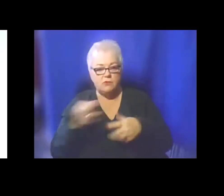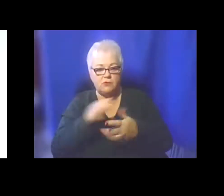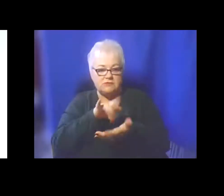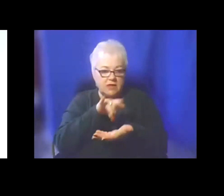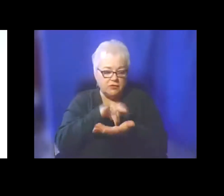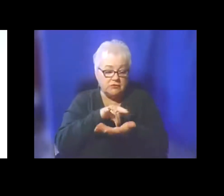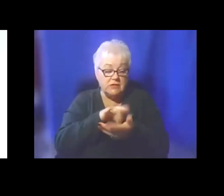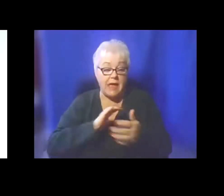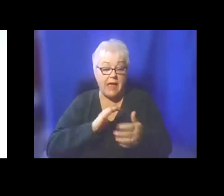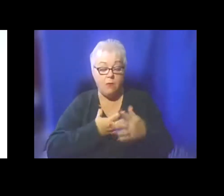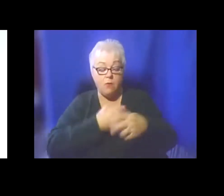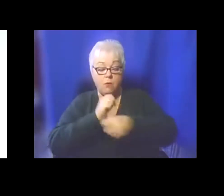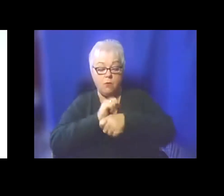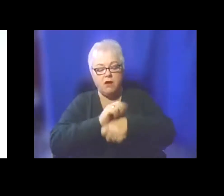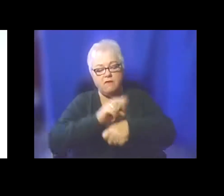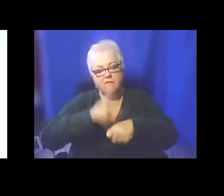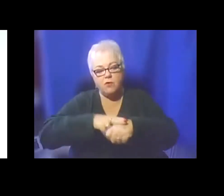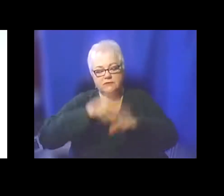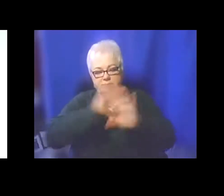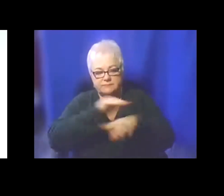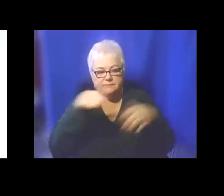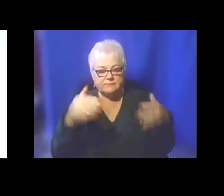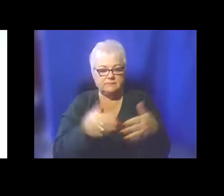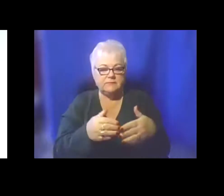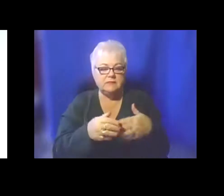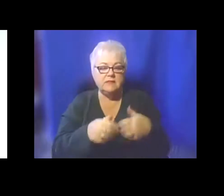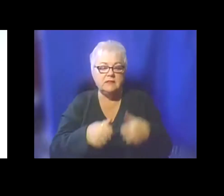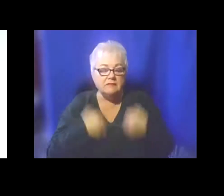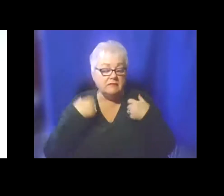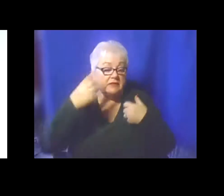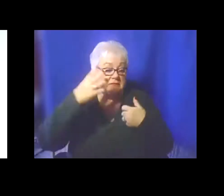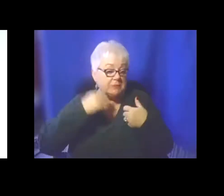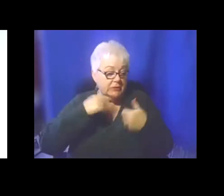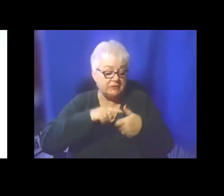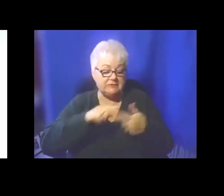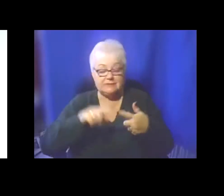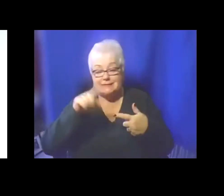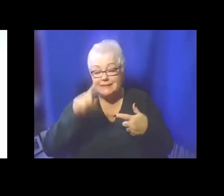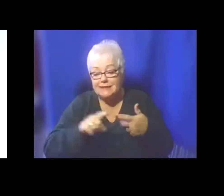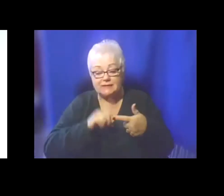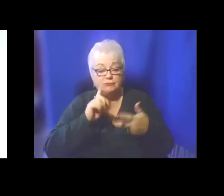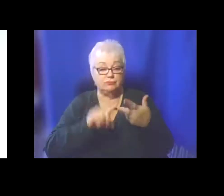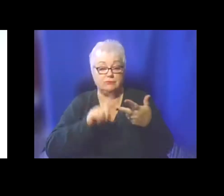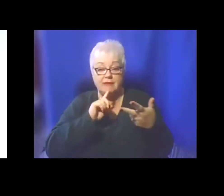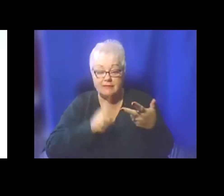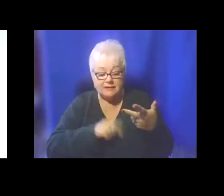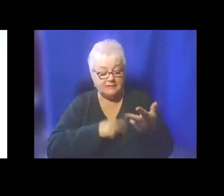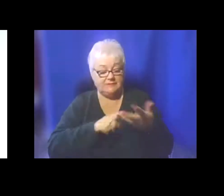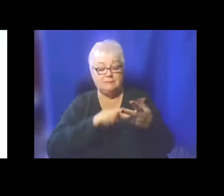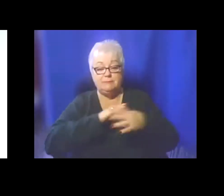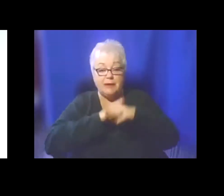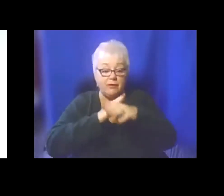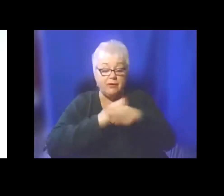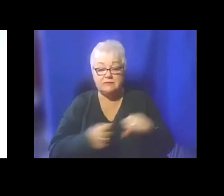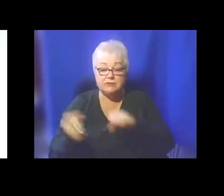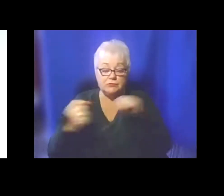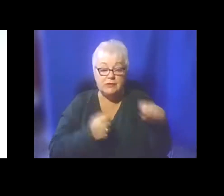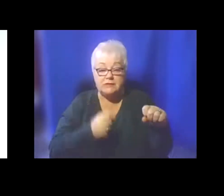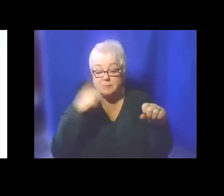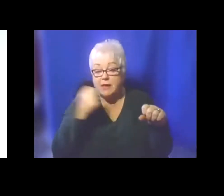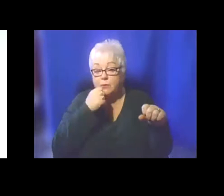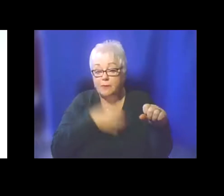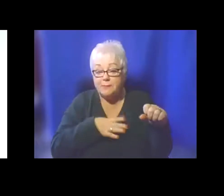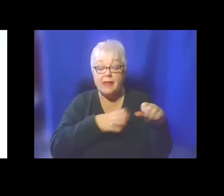so our work, of course, centers on the lived experiences, needs, realities, barriers, strengths of Black women and